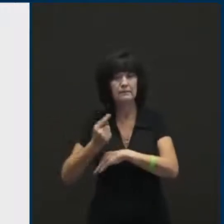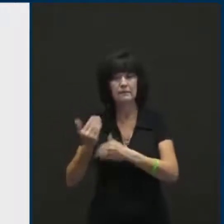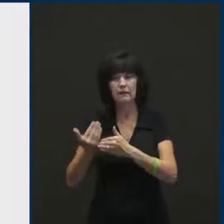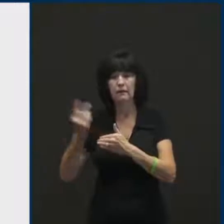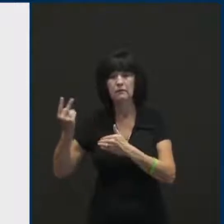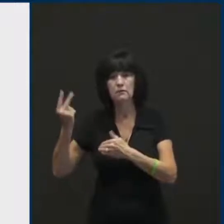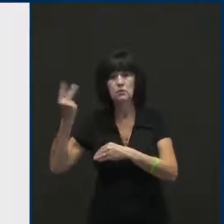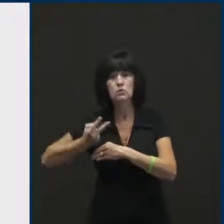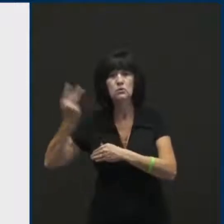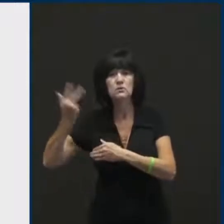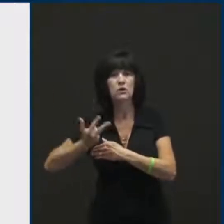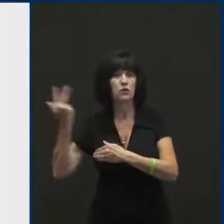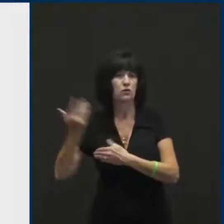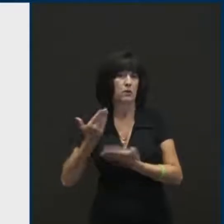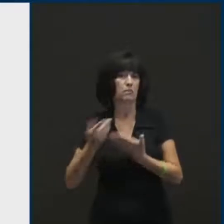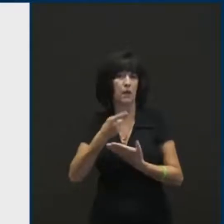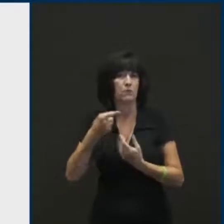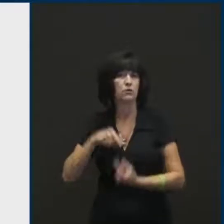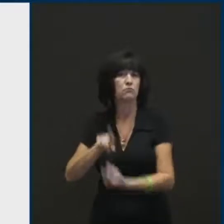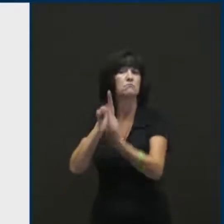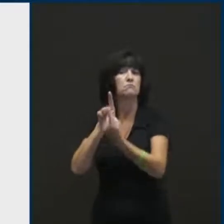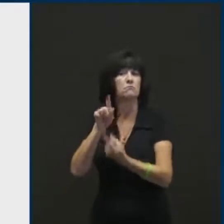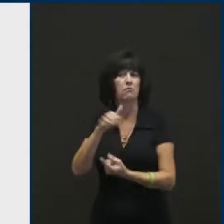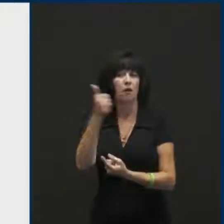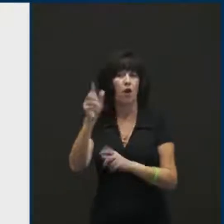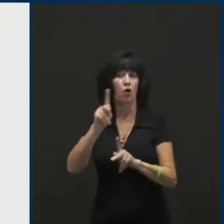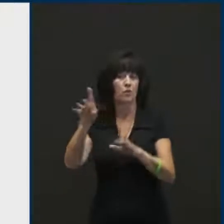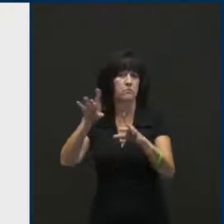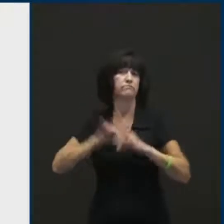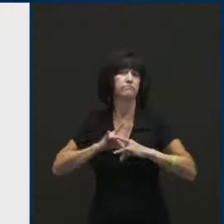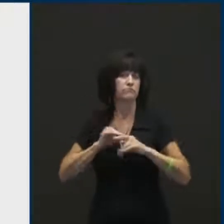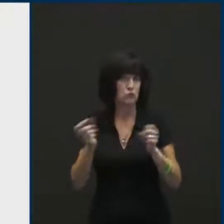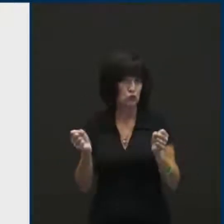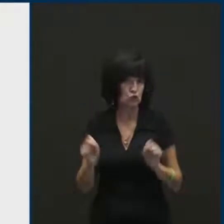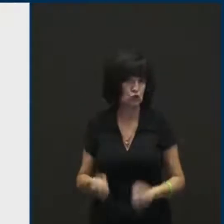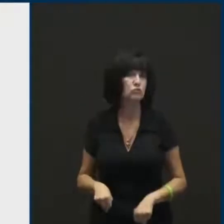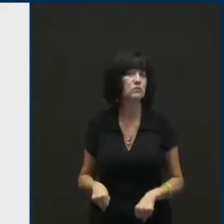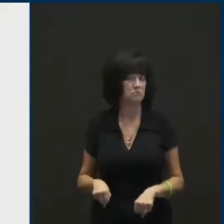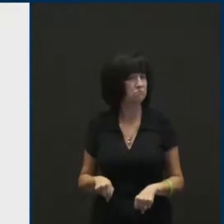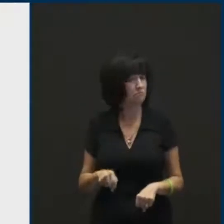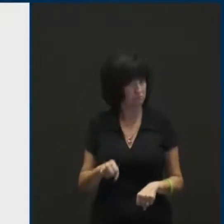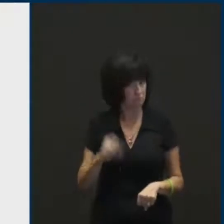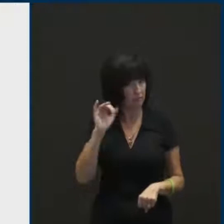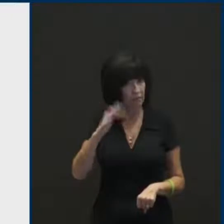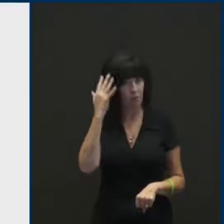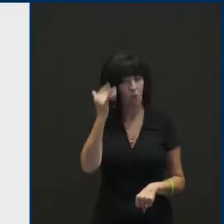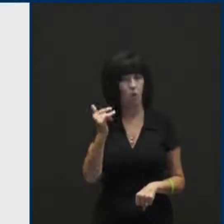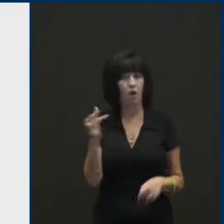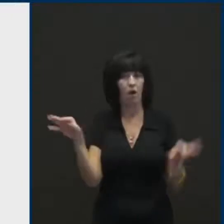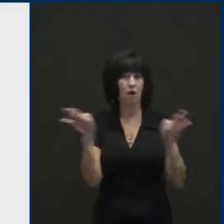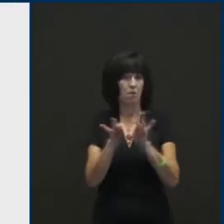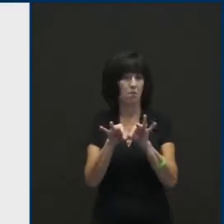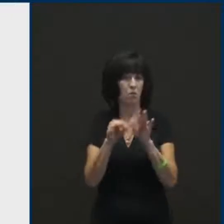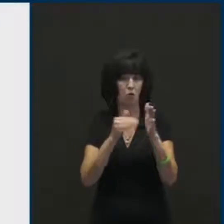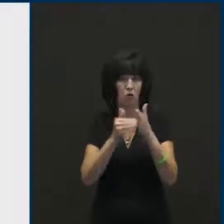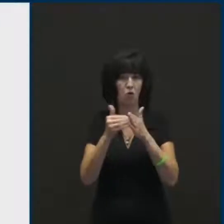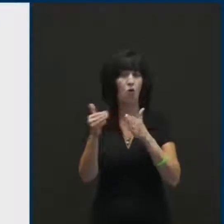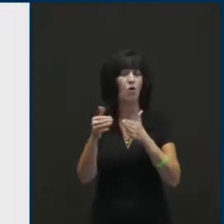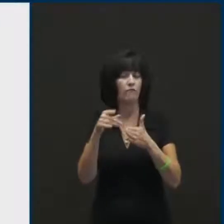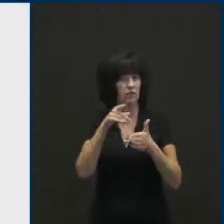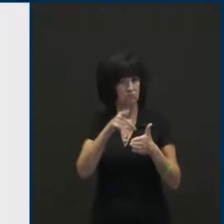after that and run into somebody who's COVID-19 positive and have a challenge. Our ability to